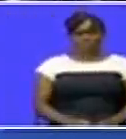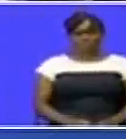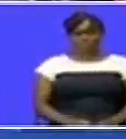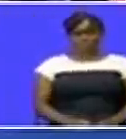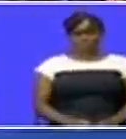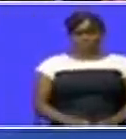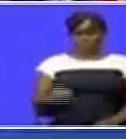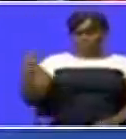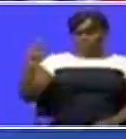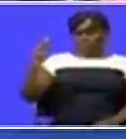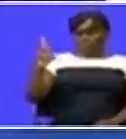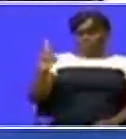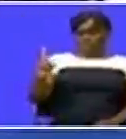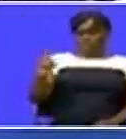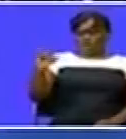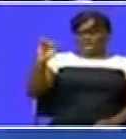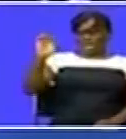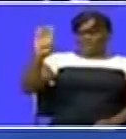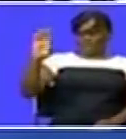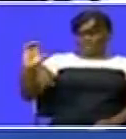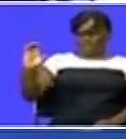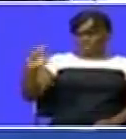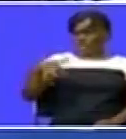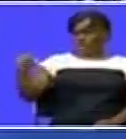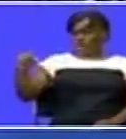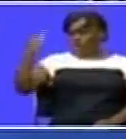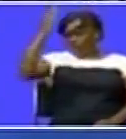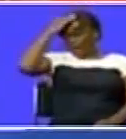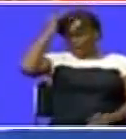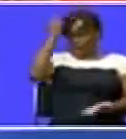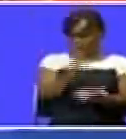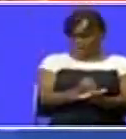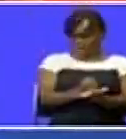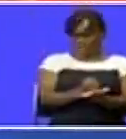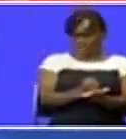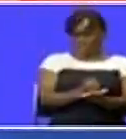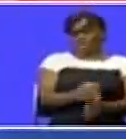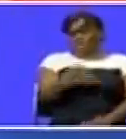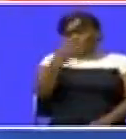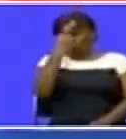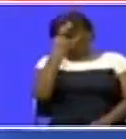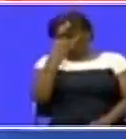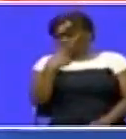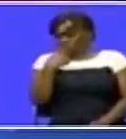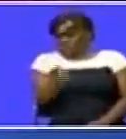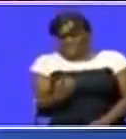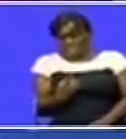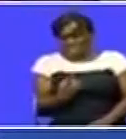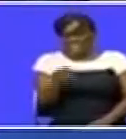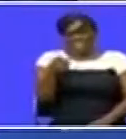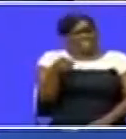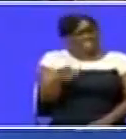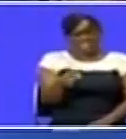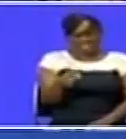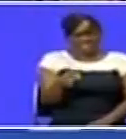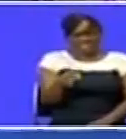As CORD schemes to storm IEBC and call for the removal of its commissioners, the deputy president says their calls are